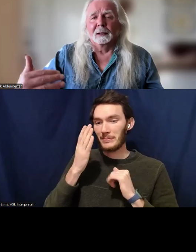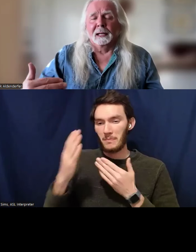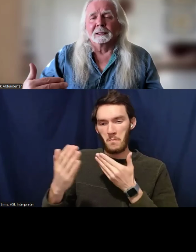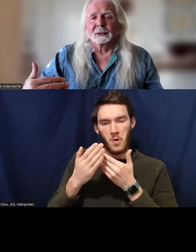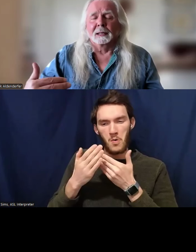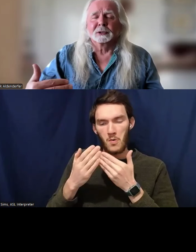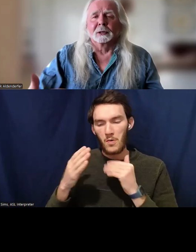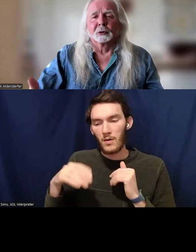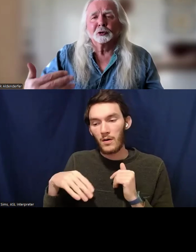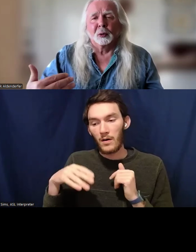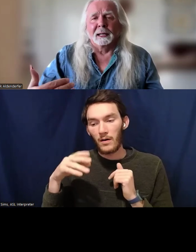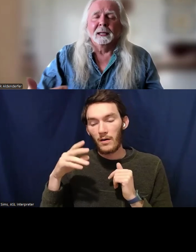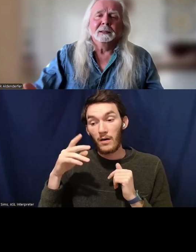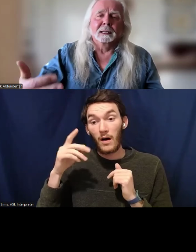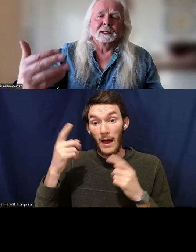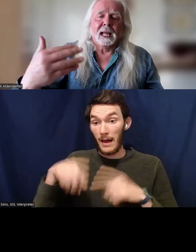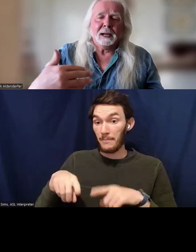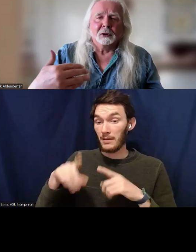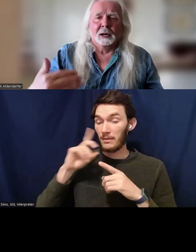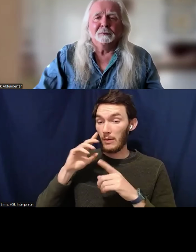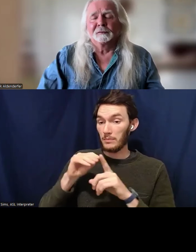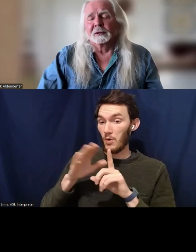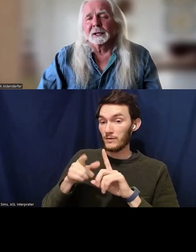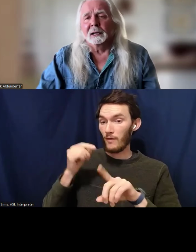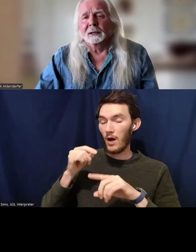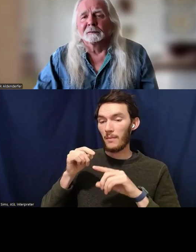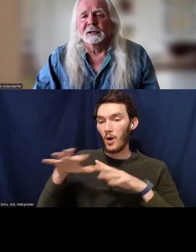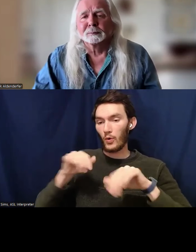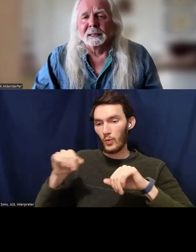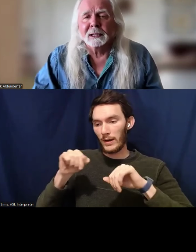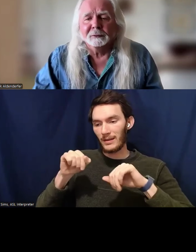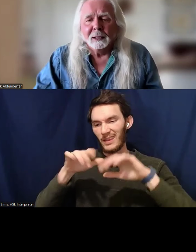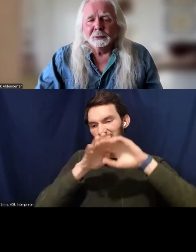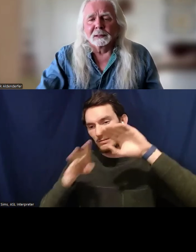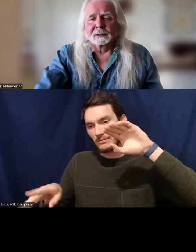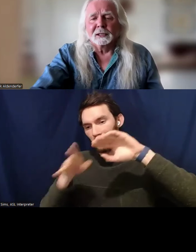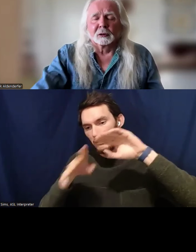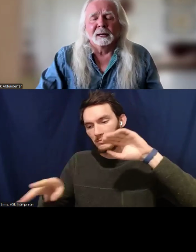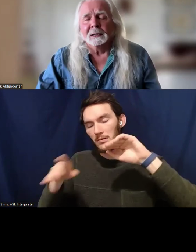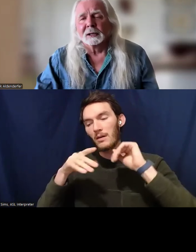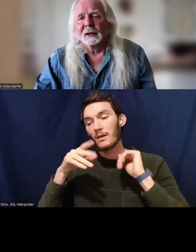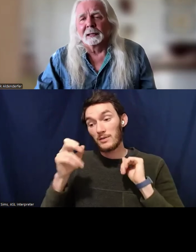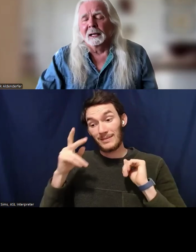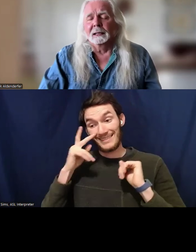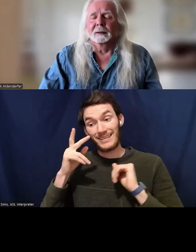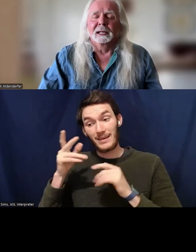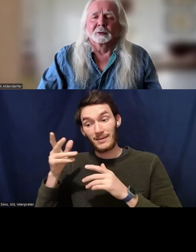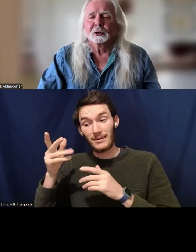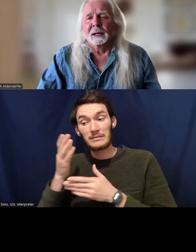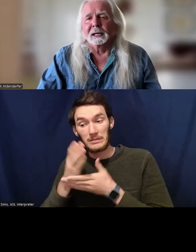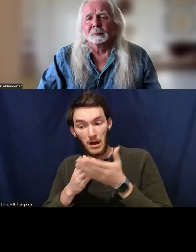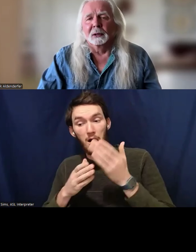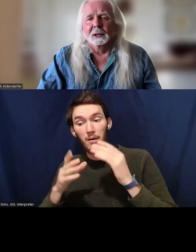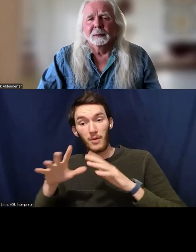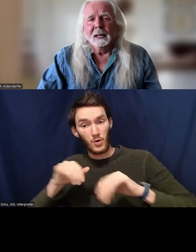by an earthquake that caved off the facade of this massif. You can see the remains of that